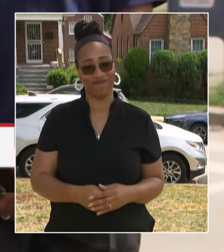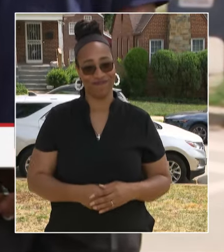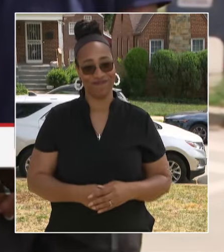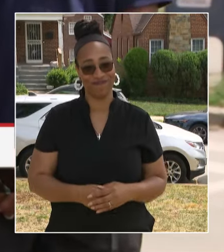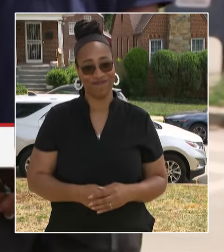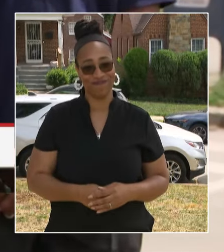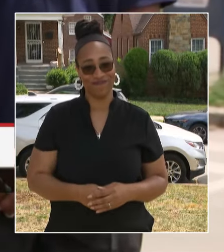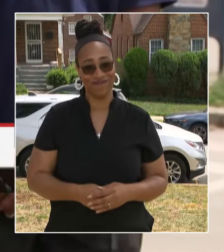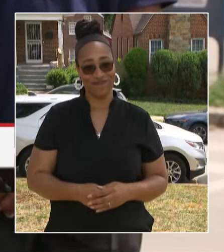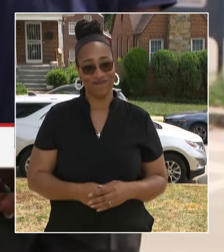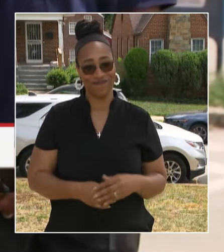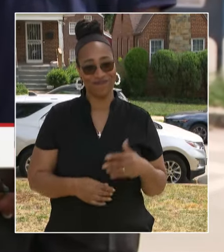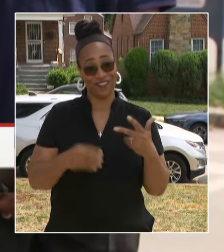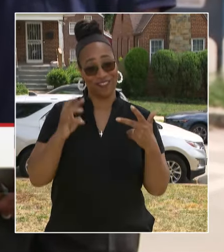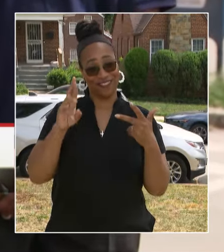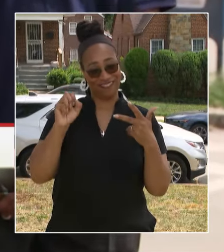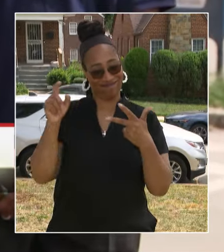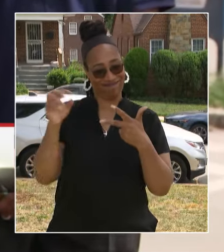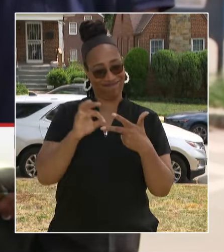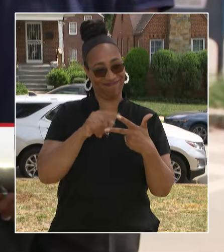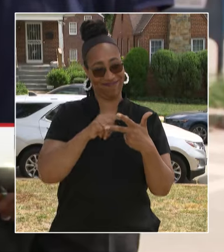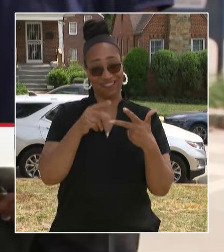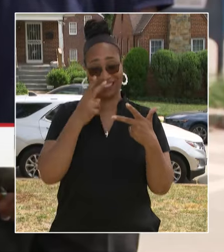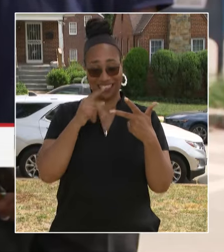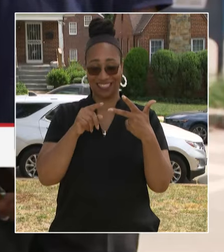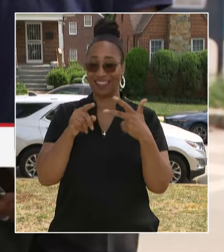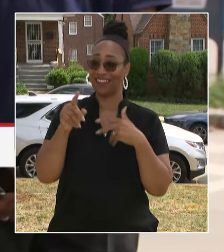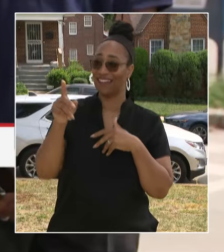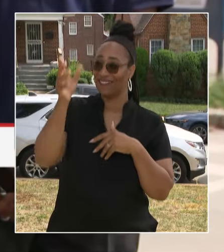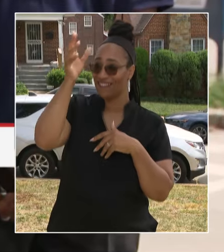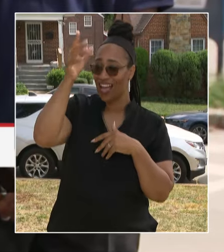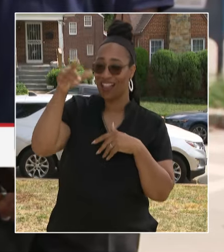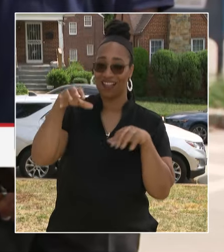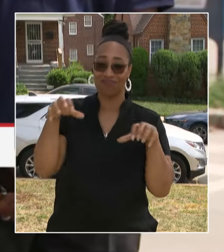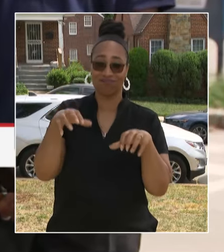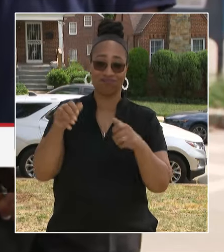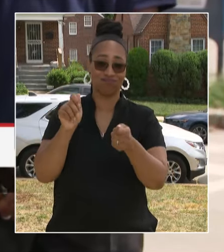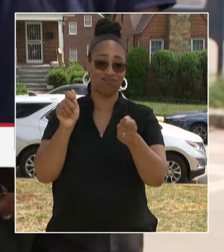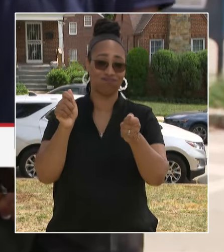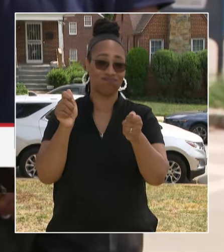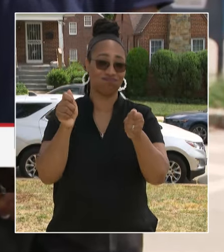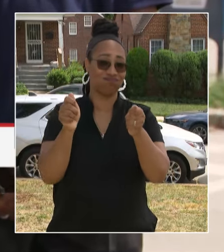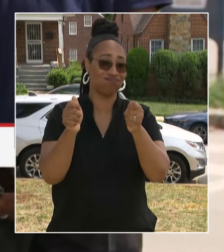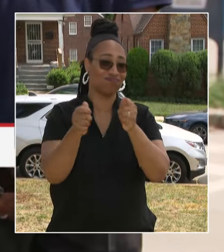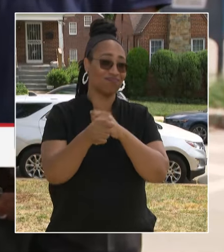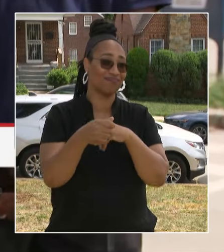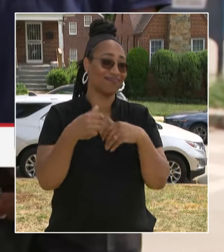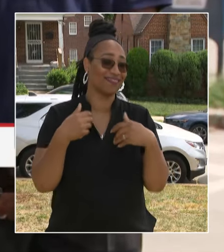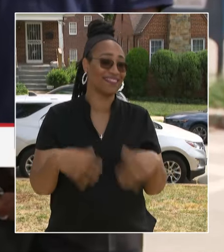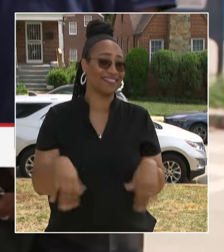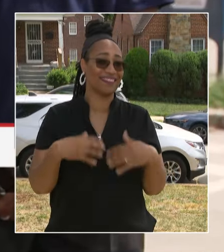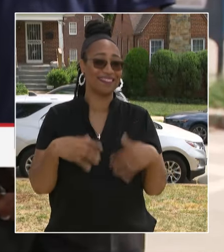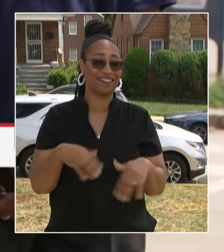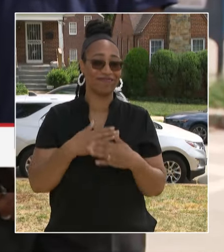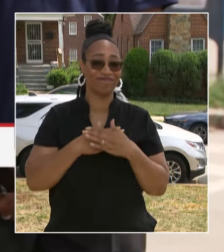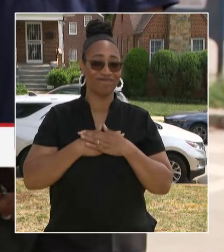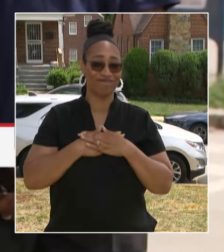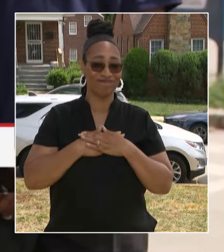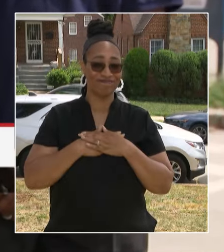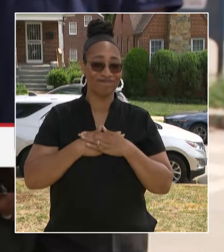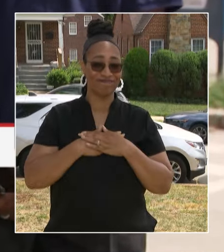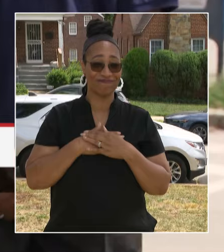of changes coming about from the time I was a little girl. I was the one that most people would see with my father out and about in the community and at